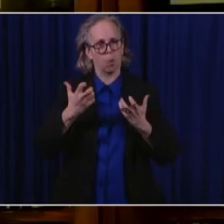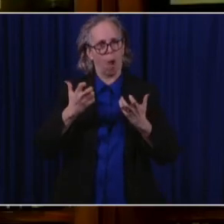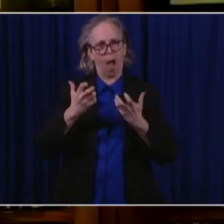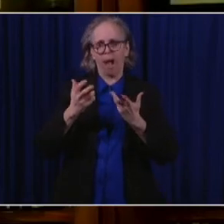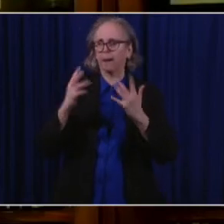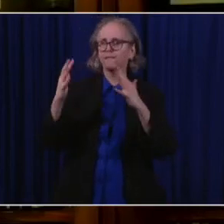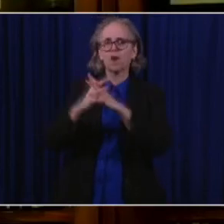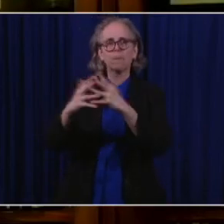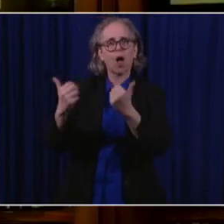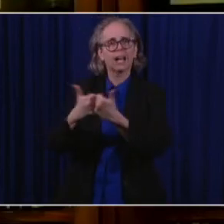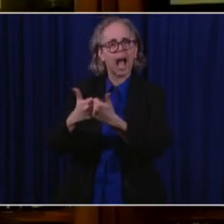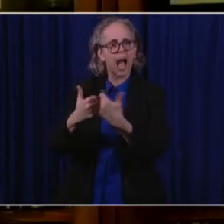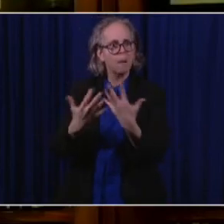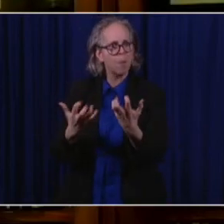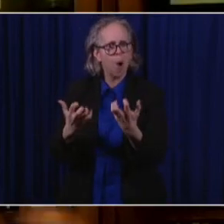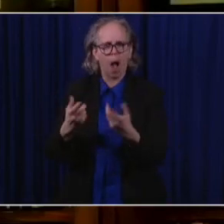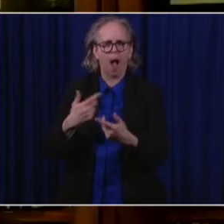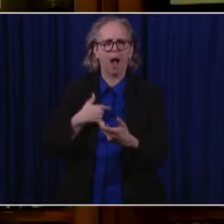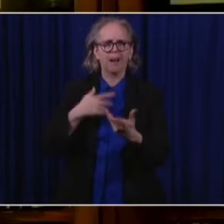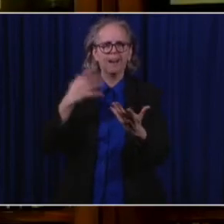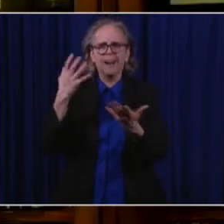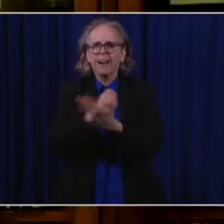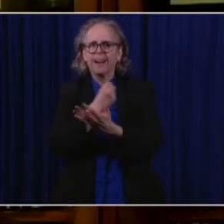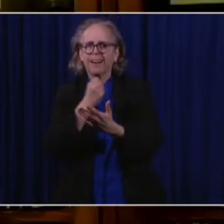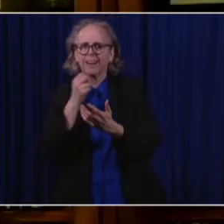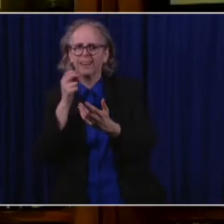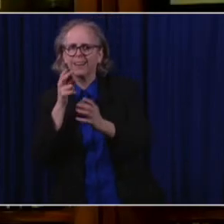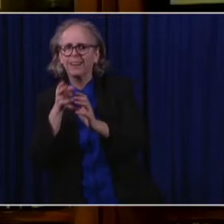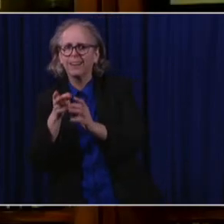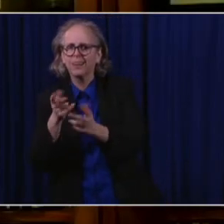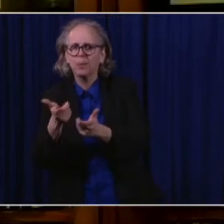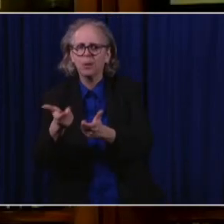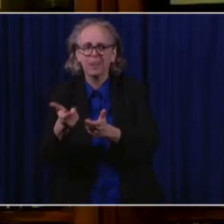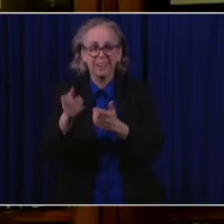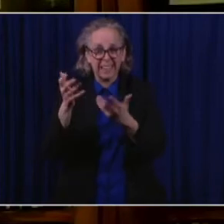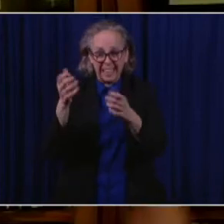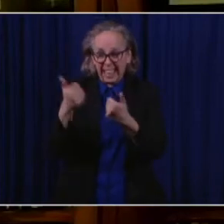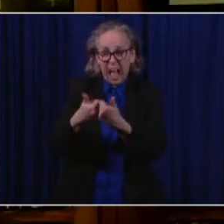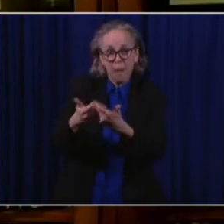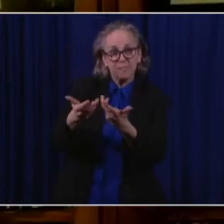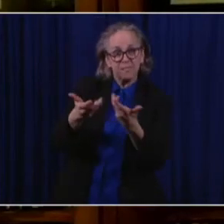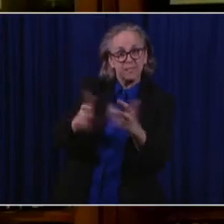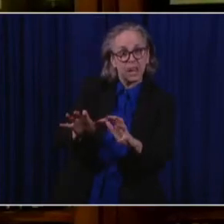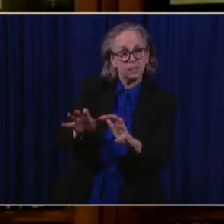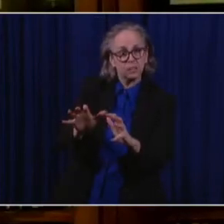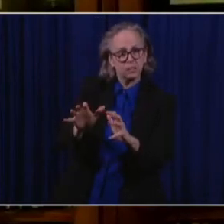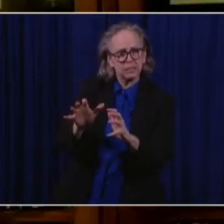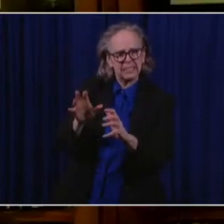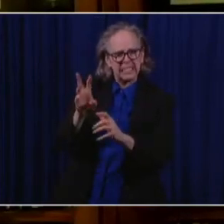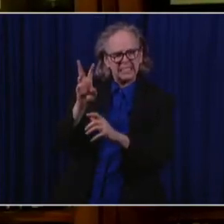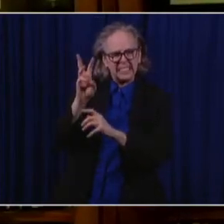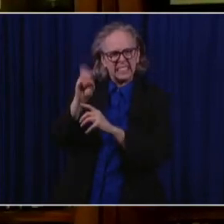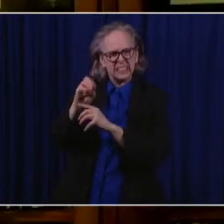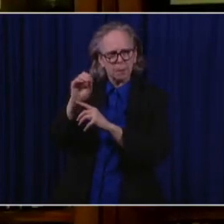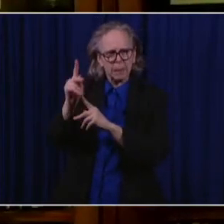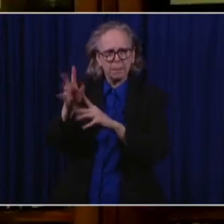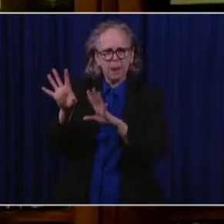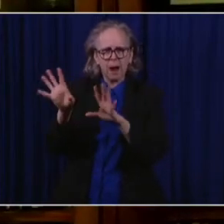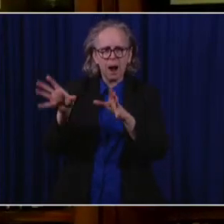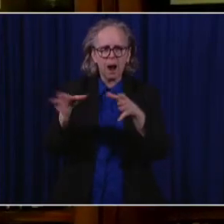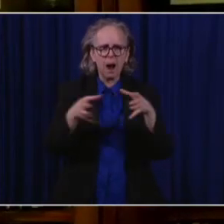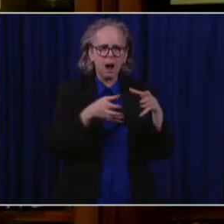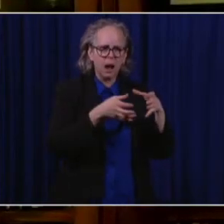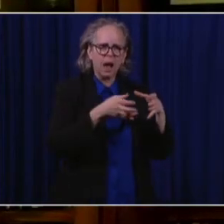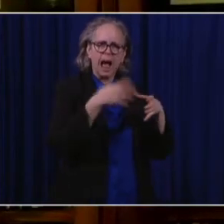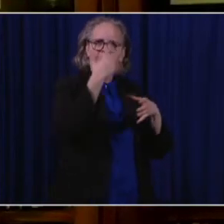game, 6 of the seniors on the team and their parents would all go over to one of the kids' houses and sit and have pizza, and everyone took their mask off in the basement and sat around